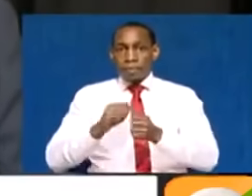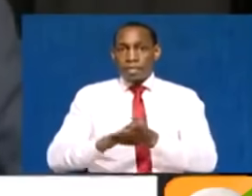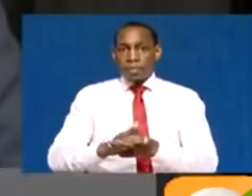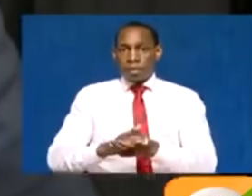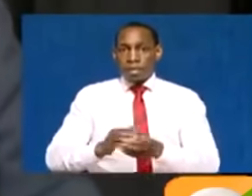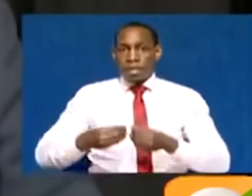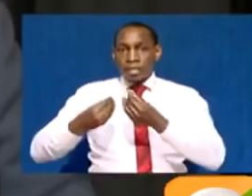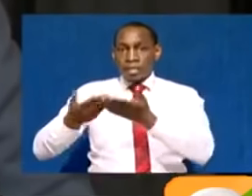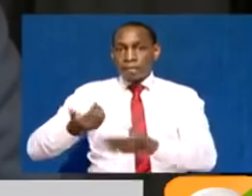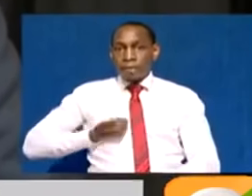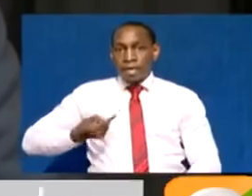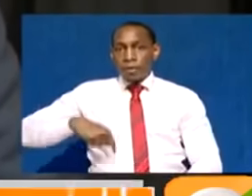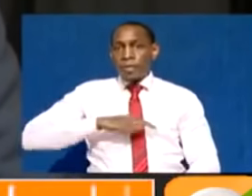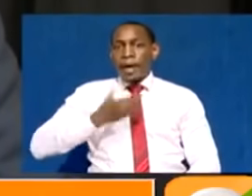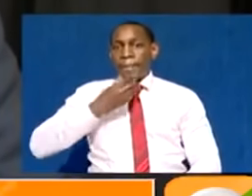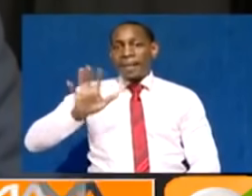wanaume watano.